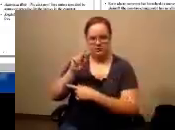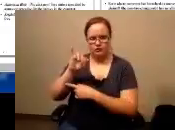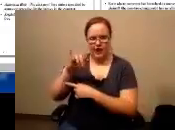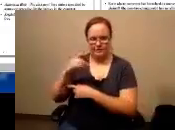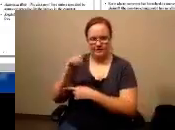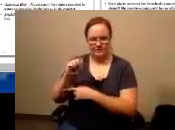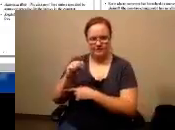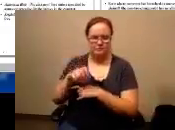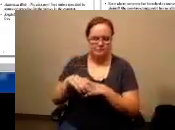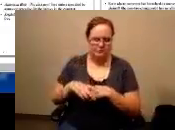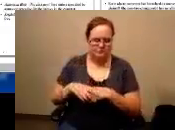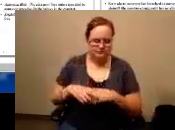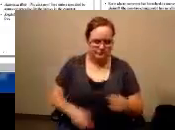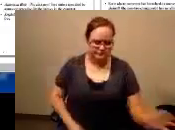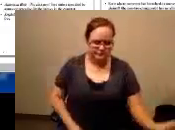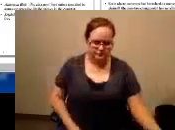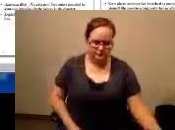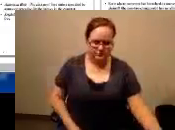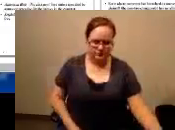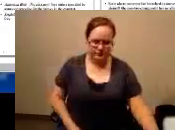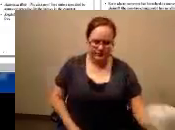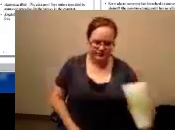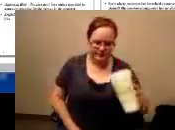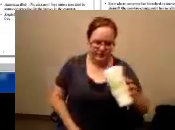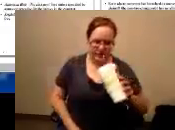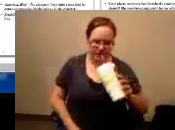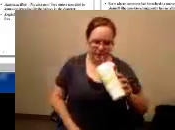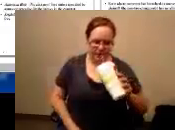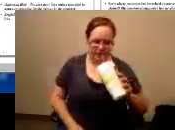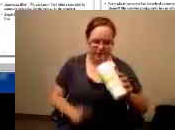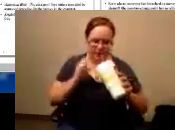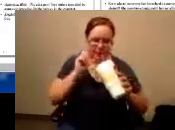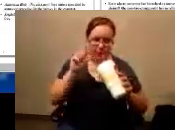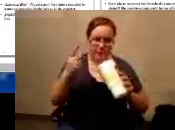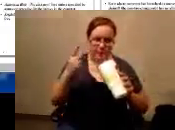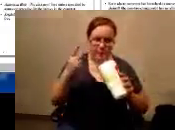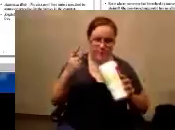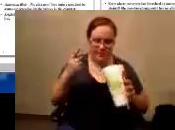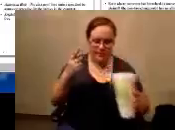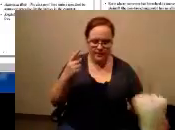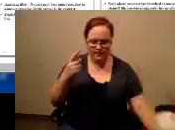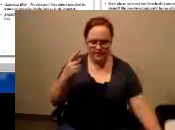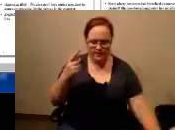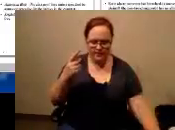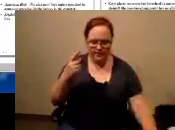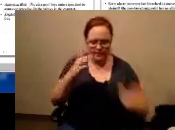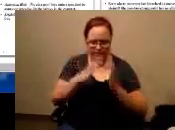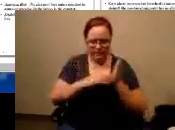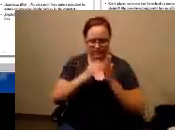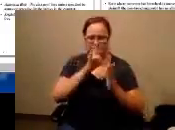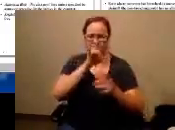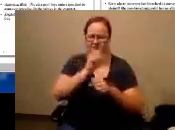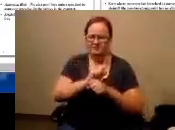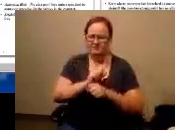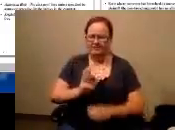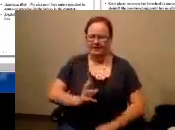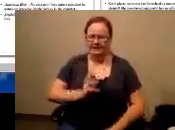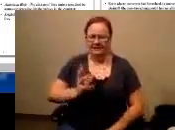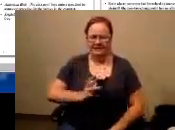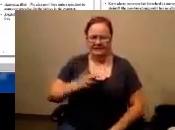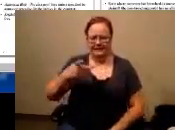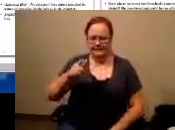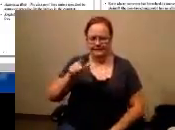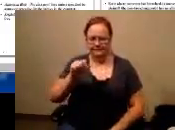stripe, white stripes, and so on. And it's not just paint, it's a pretty sophisticated plastic that's embedded in the concrete.